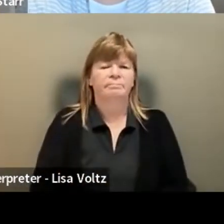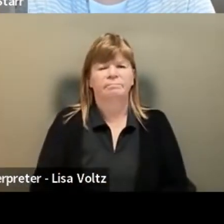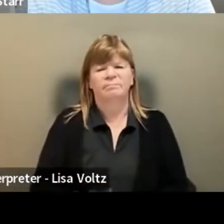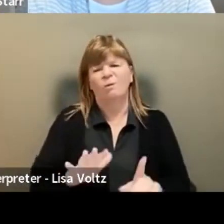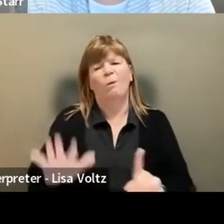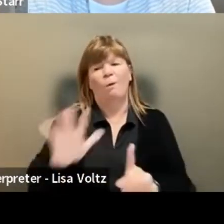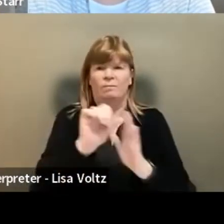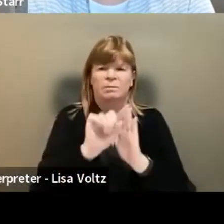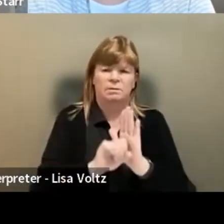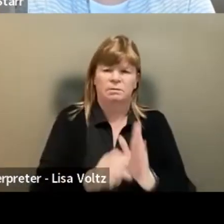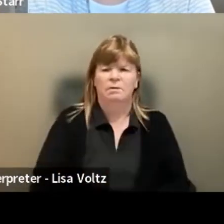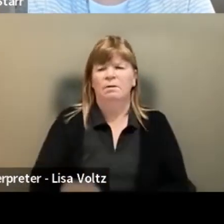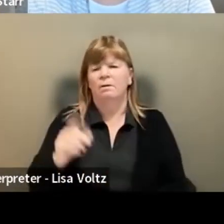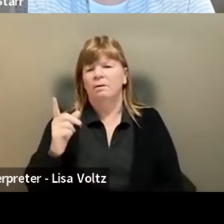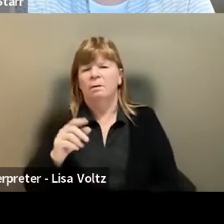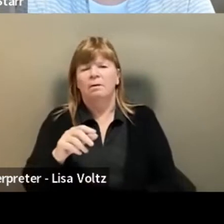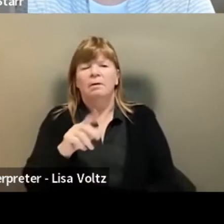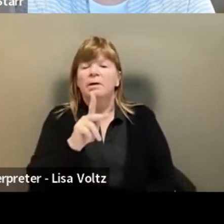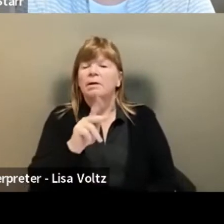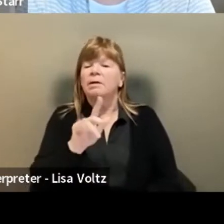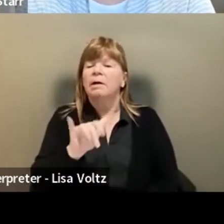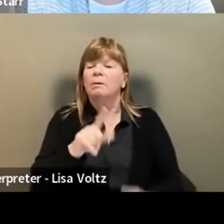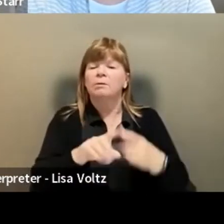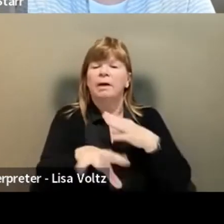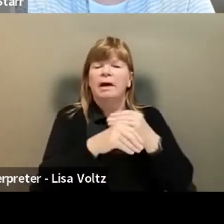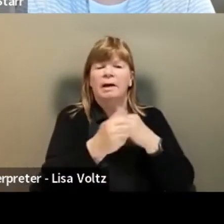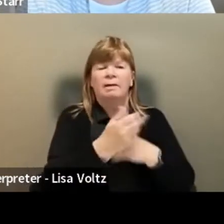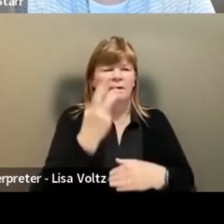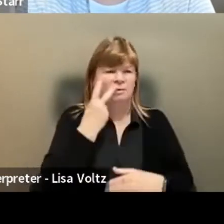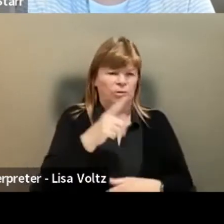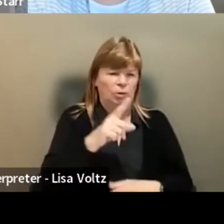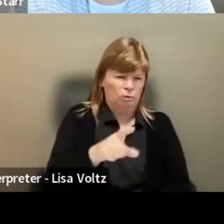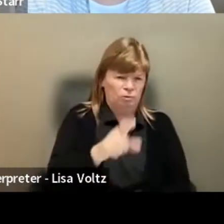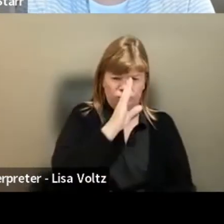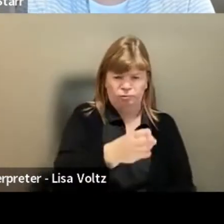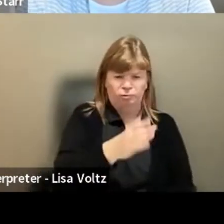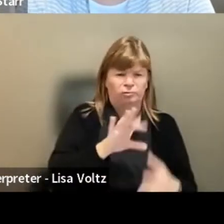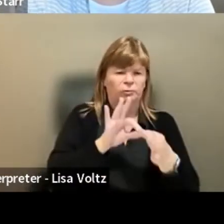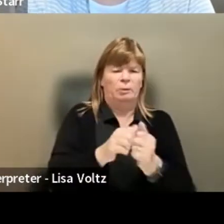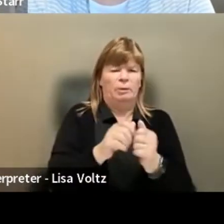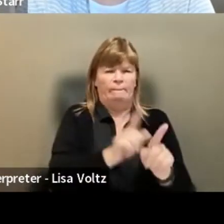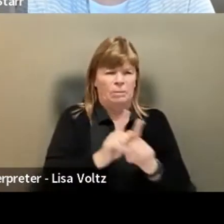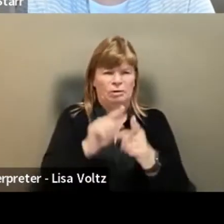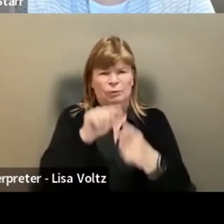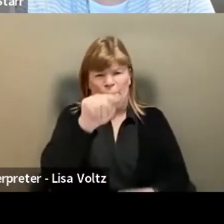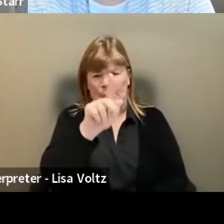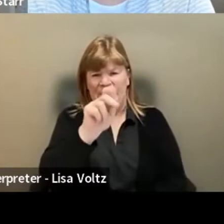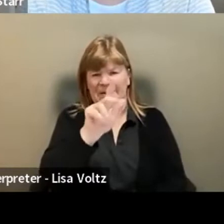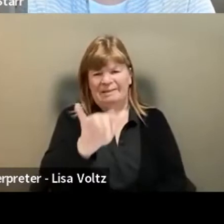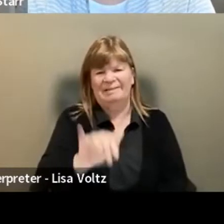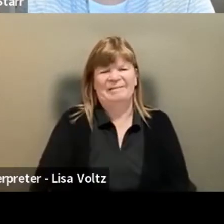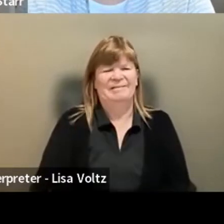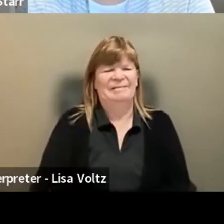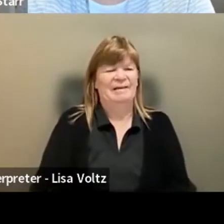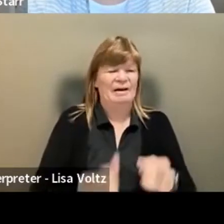state. Right. Kelly, anything you want to add about that? I saw a question that was directed about mentoring to you specifically. Oh, I